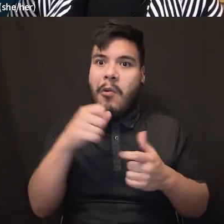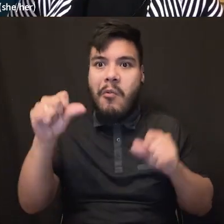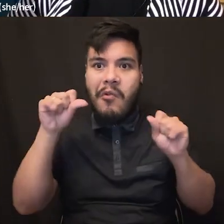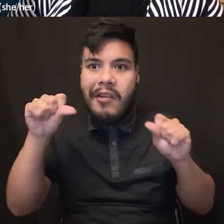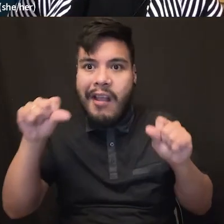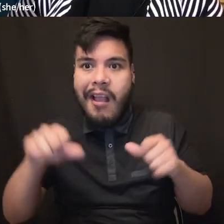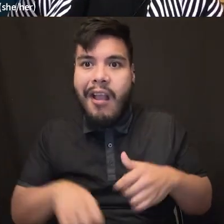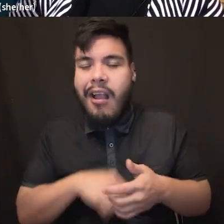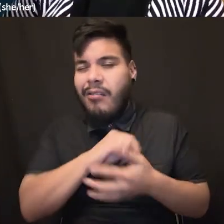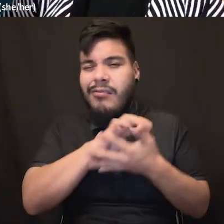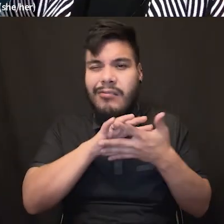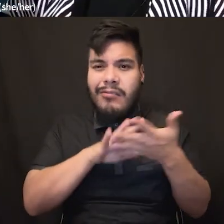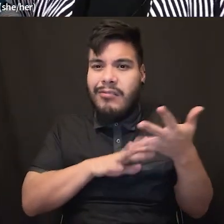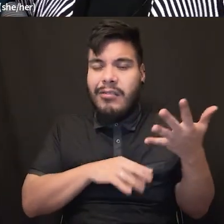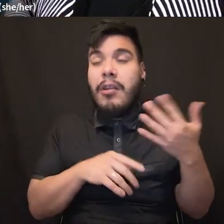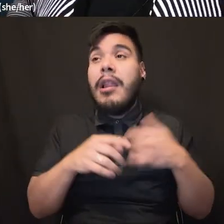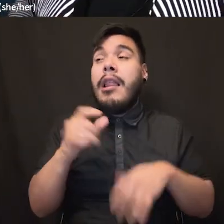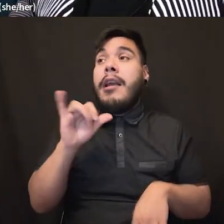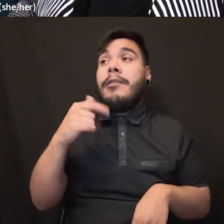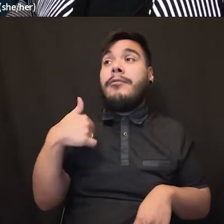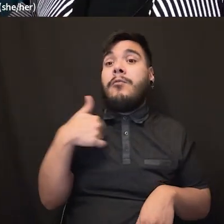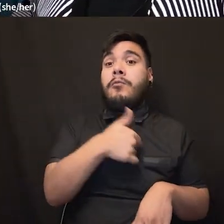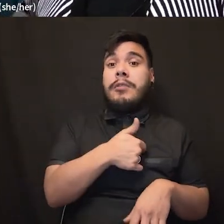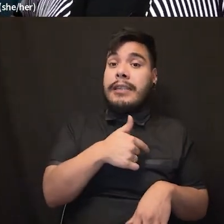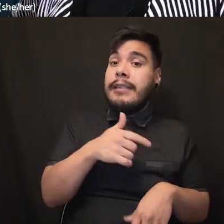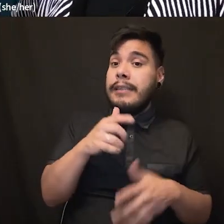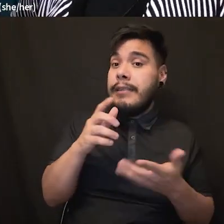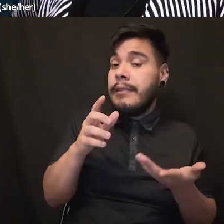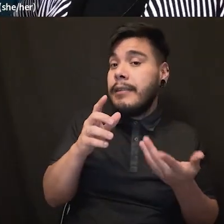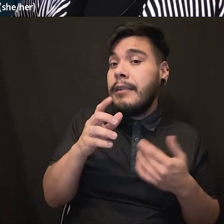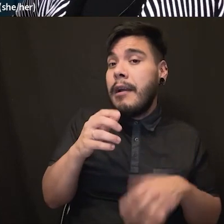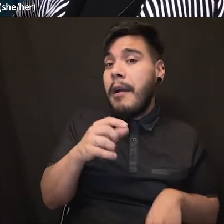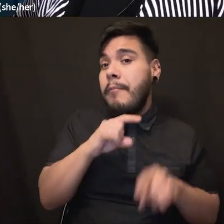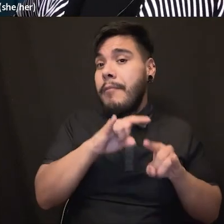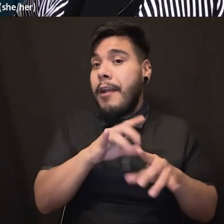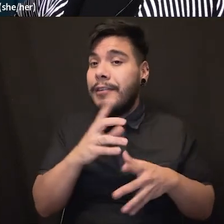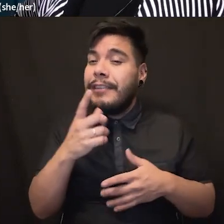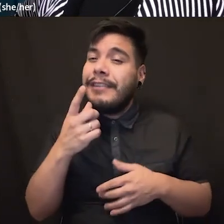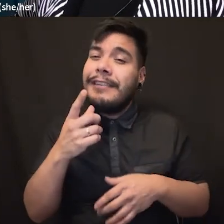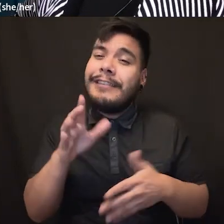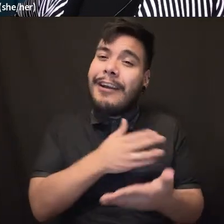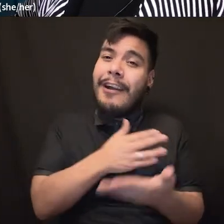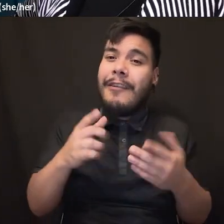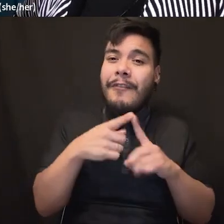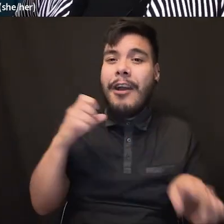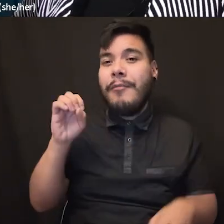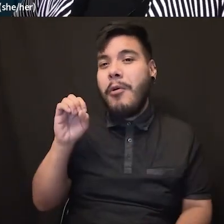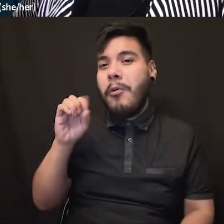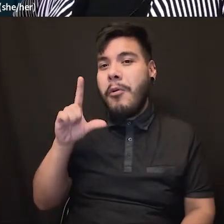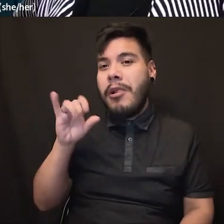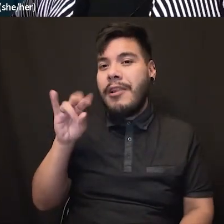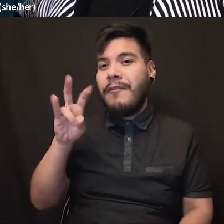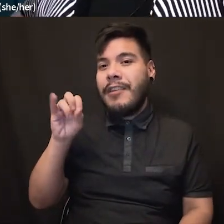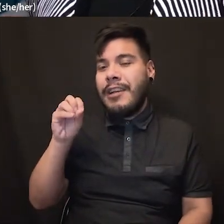know, like one of the things that we did was we did a parody song of the song Physical from Olivia Newton-John.